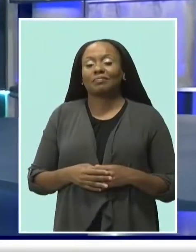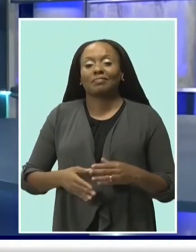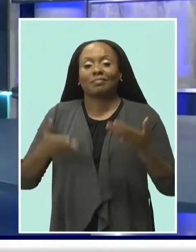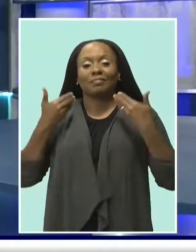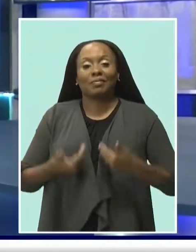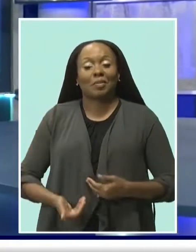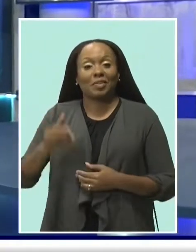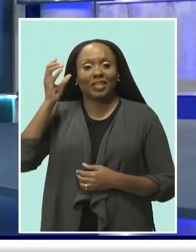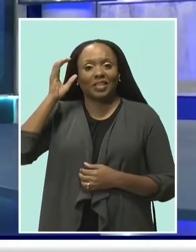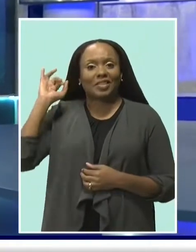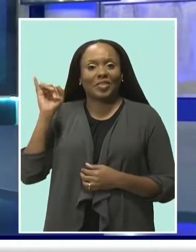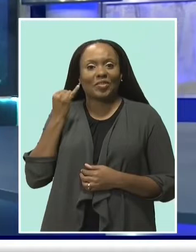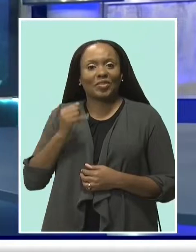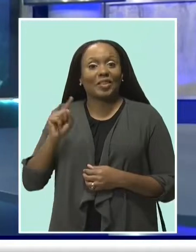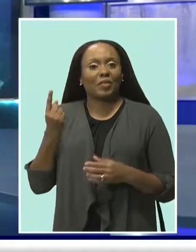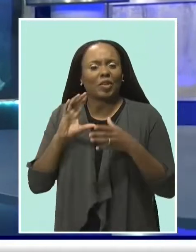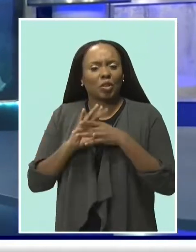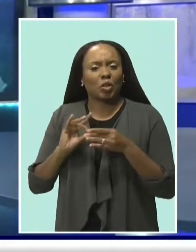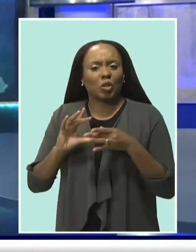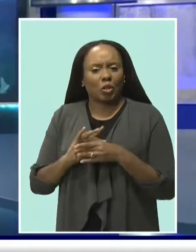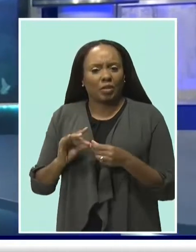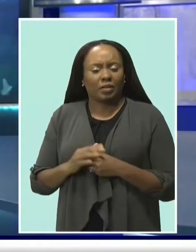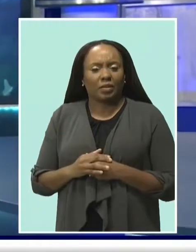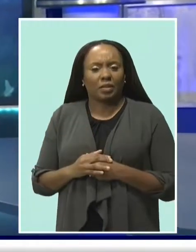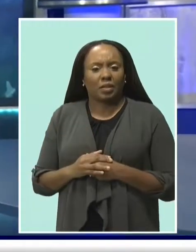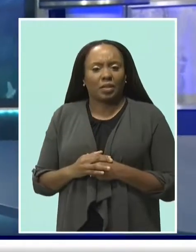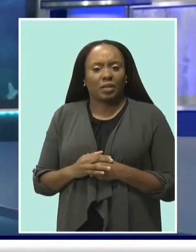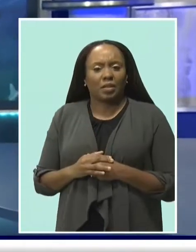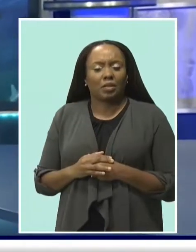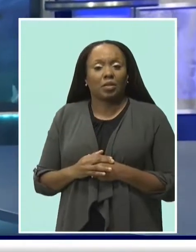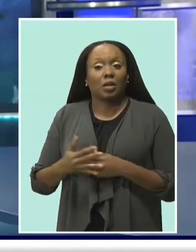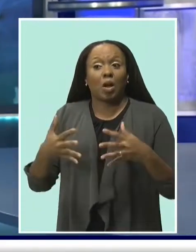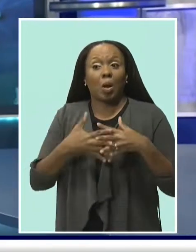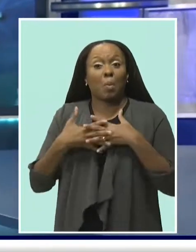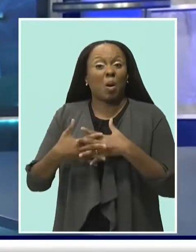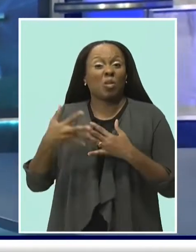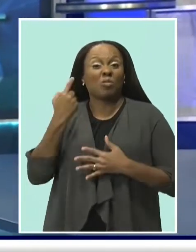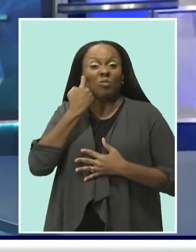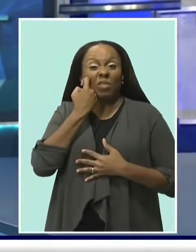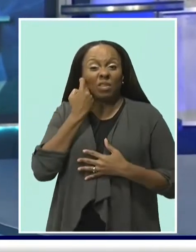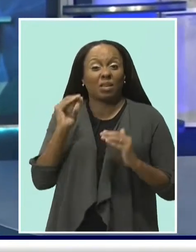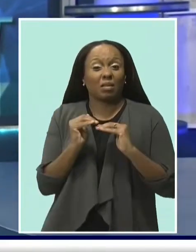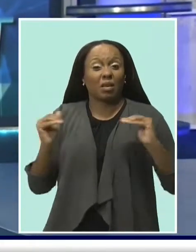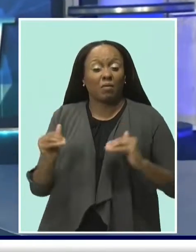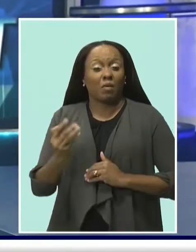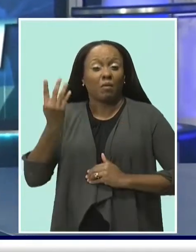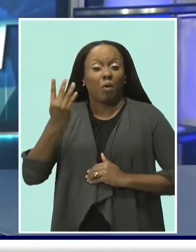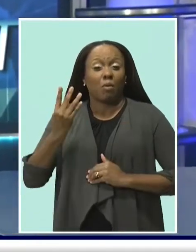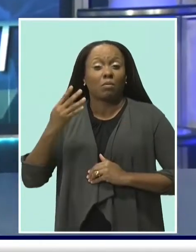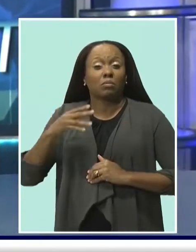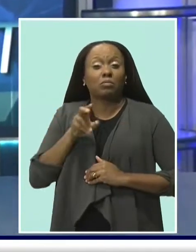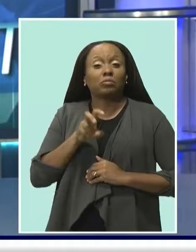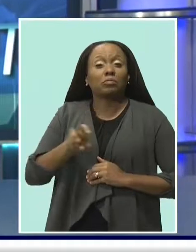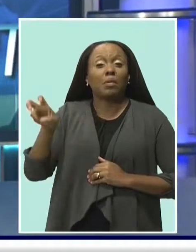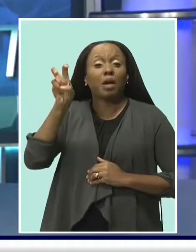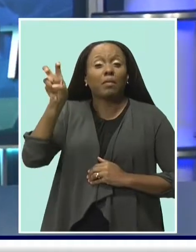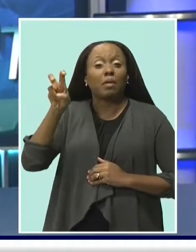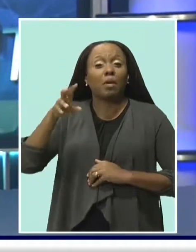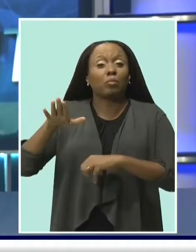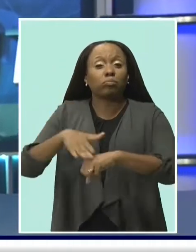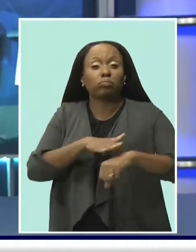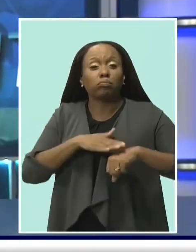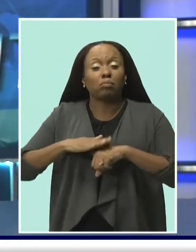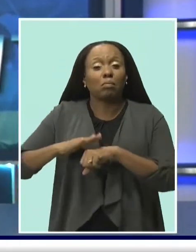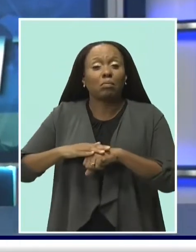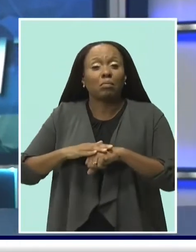I'm Shane Jones, leading the news at 7. Reaction tonight to America's recent Level 4 travel advisory against Barbados as a result of the